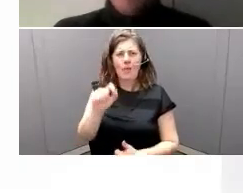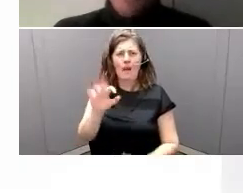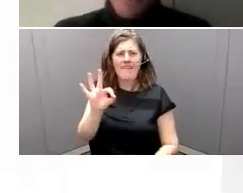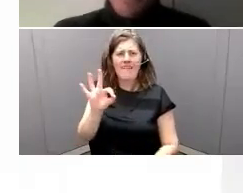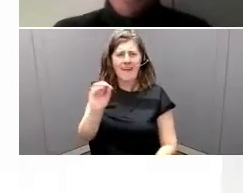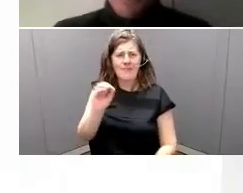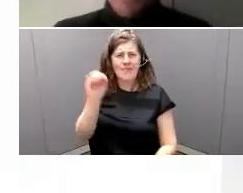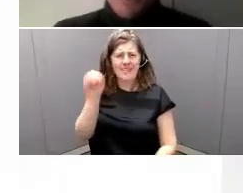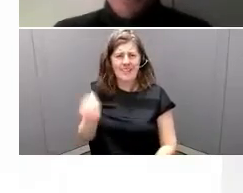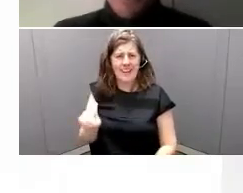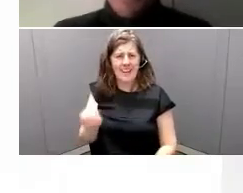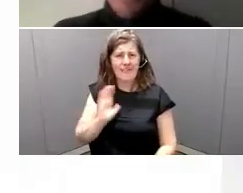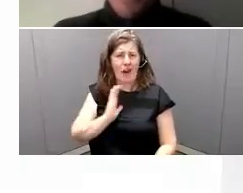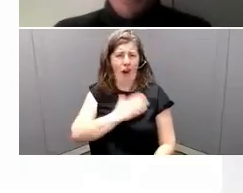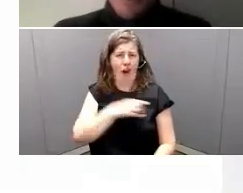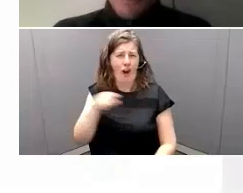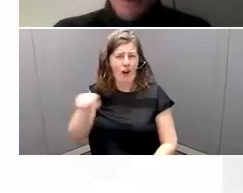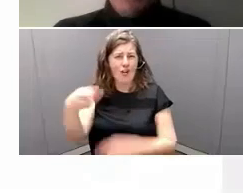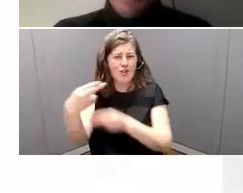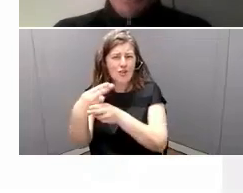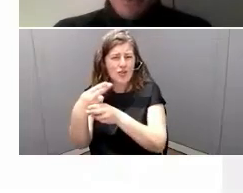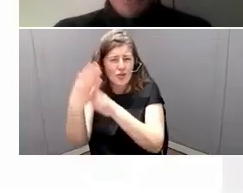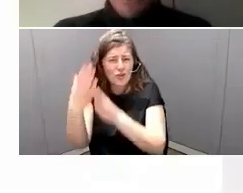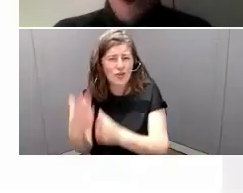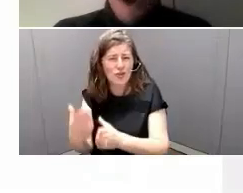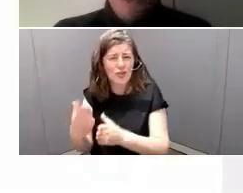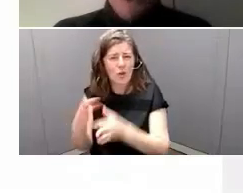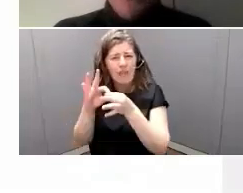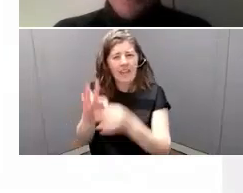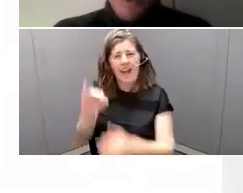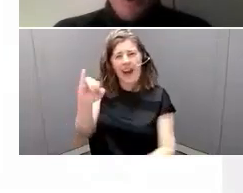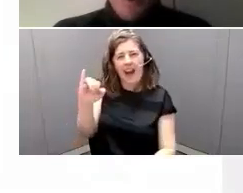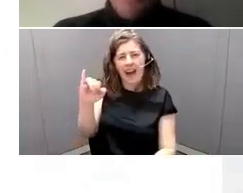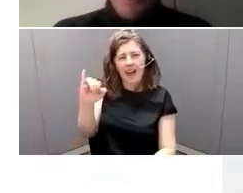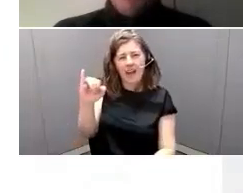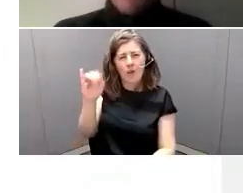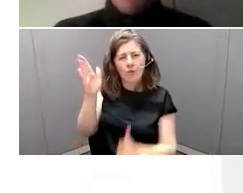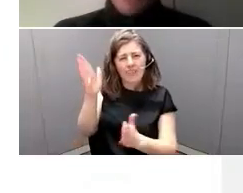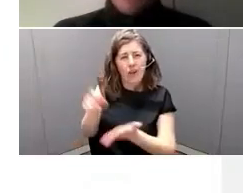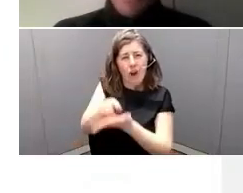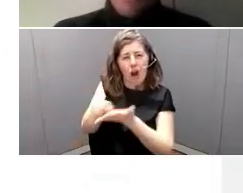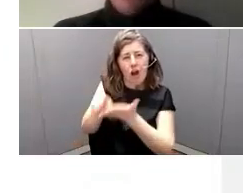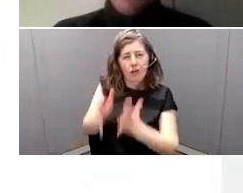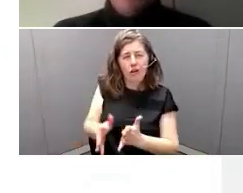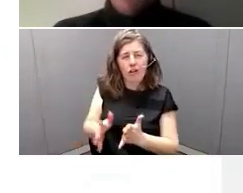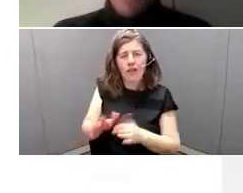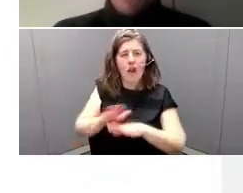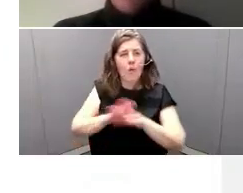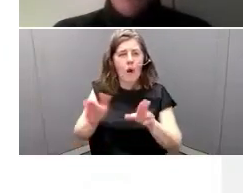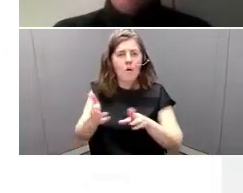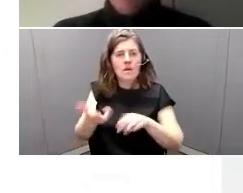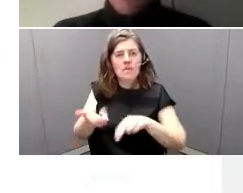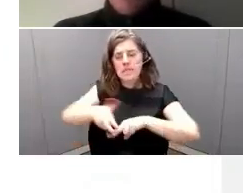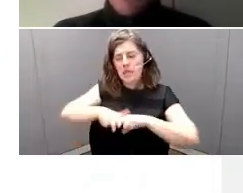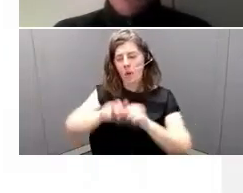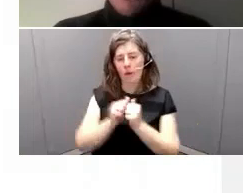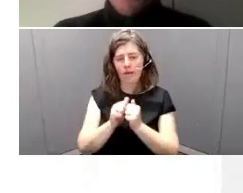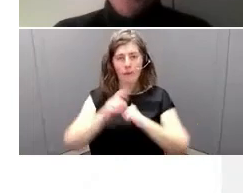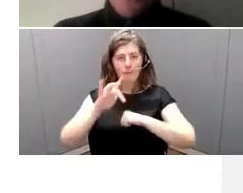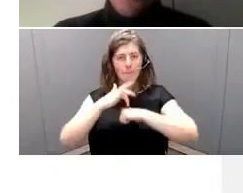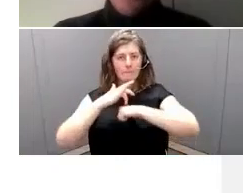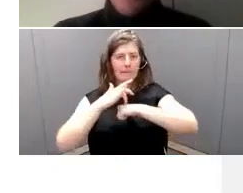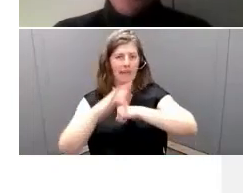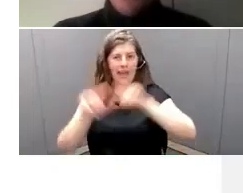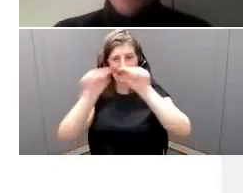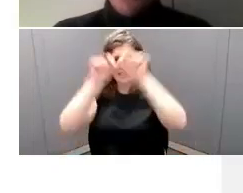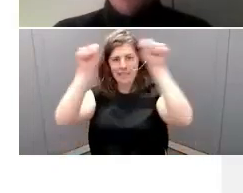99.9% of our end users or the iPresentation authors, they won't sit down with a blank template in the